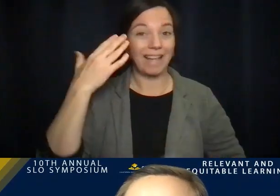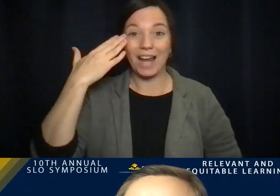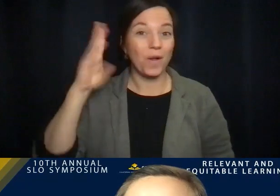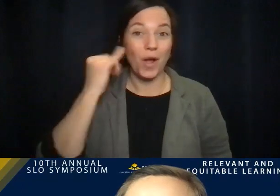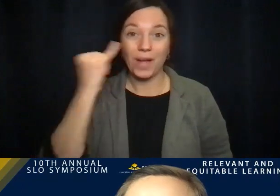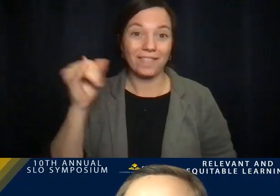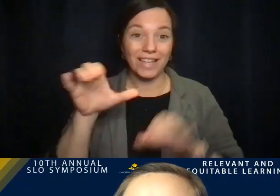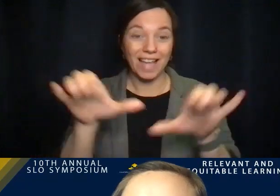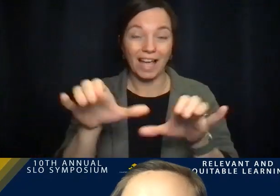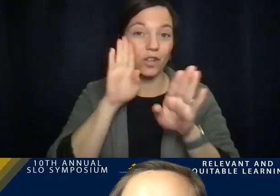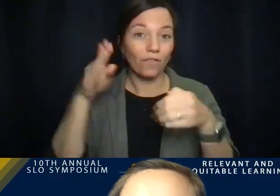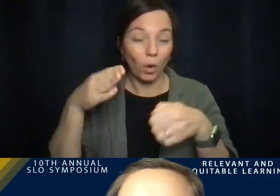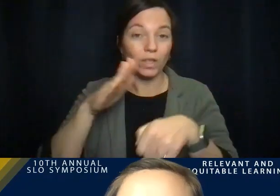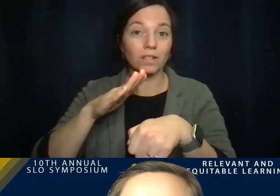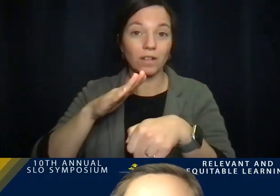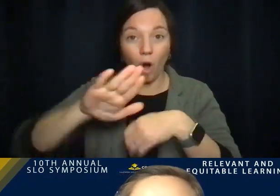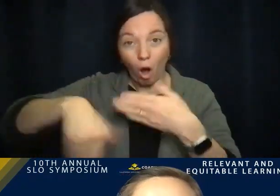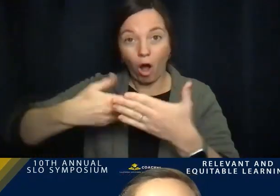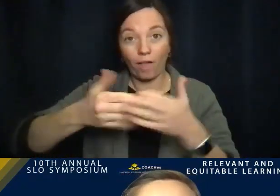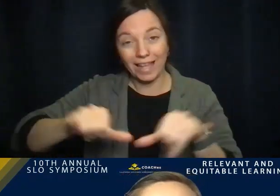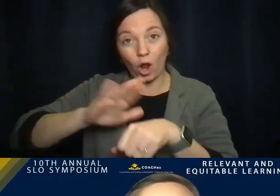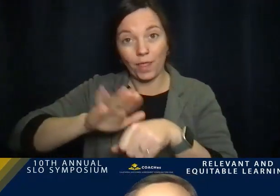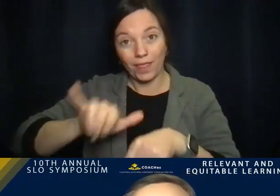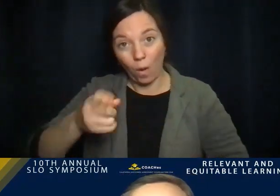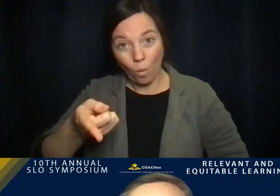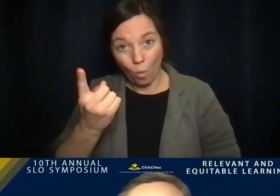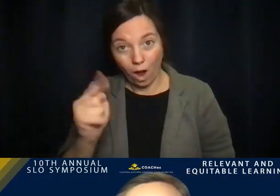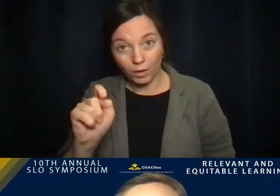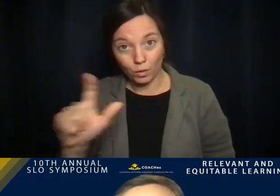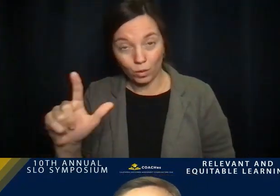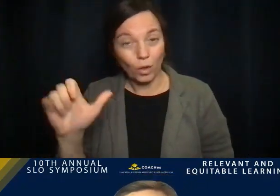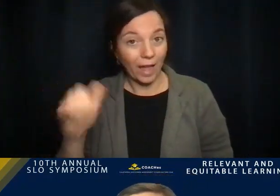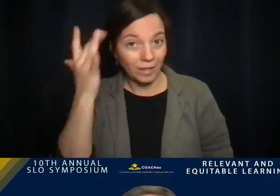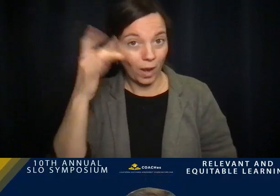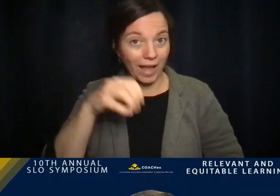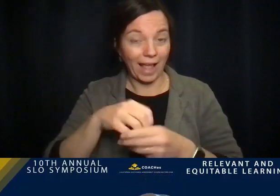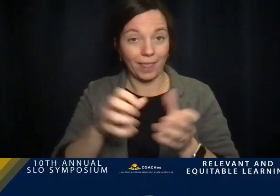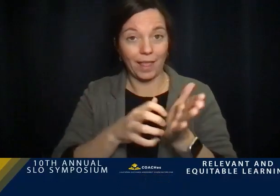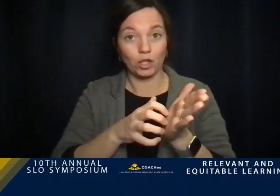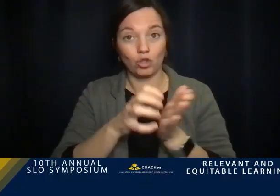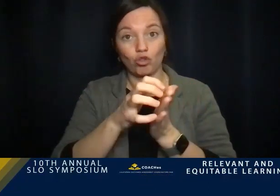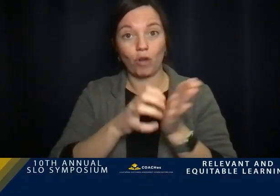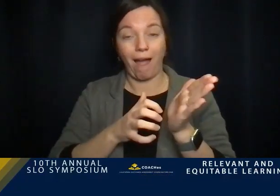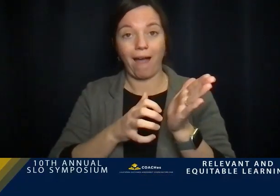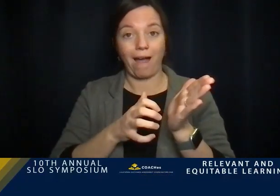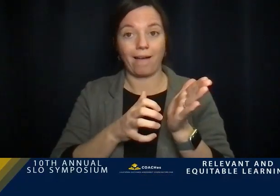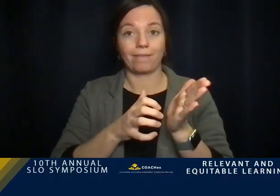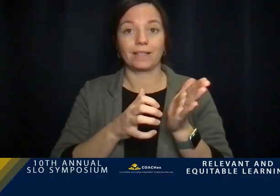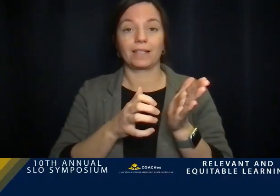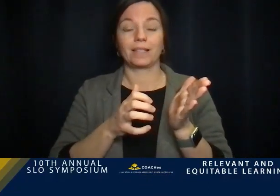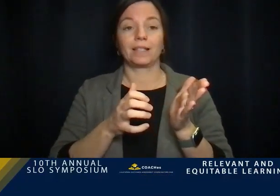the standards on that one tool. And that's why in the draft standards, there are not as